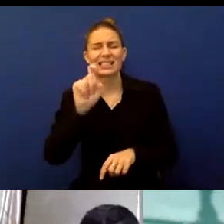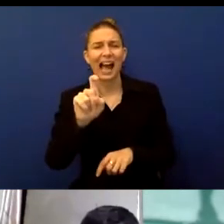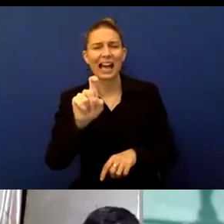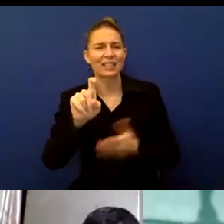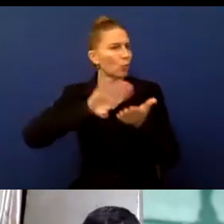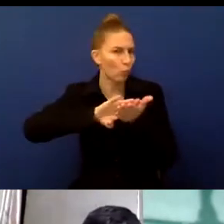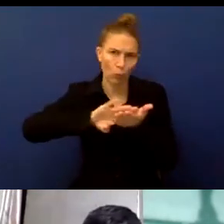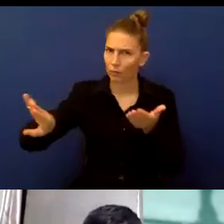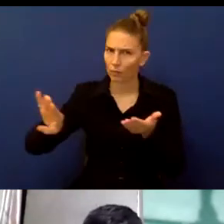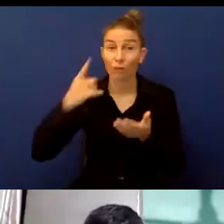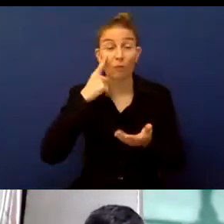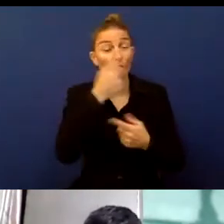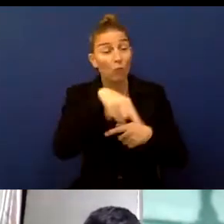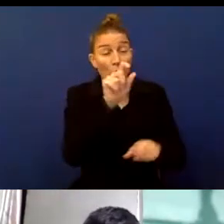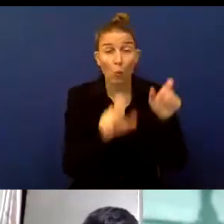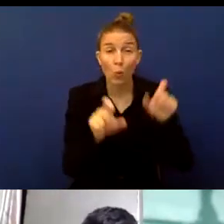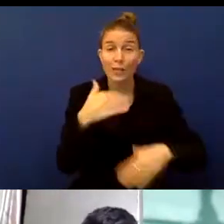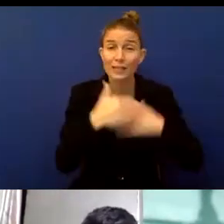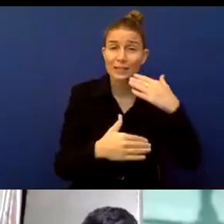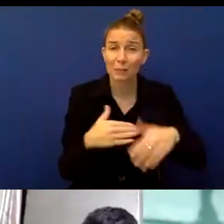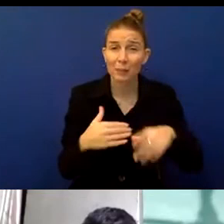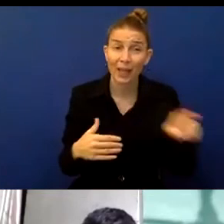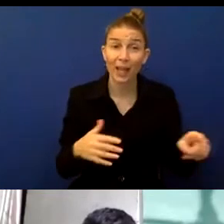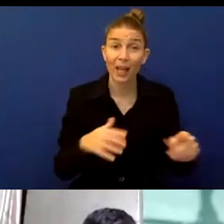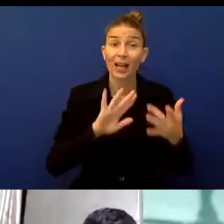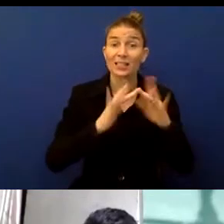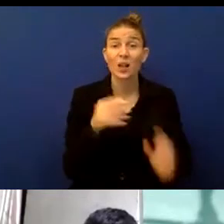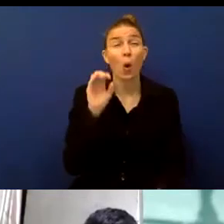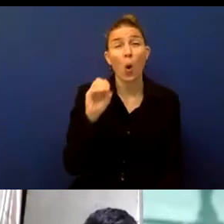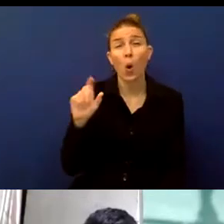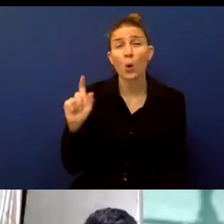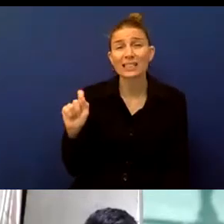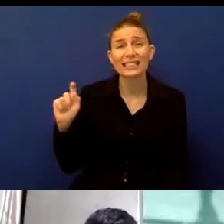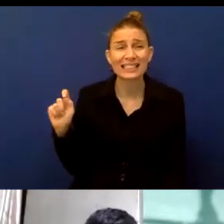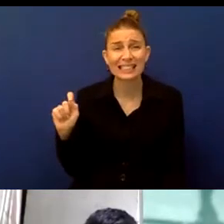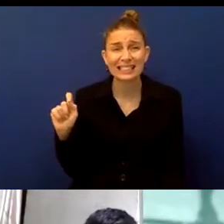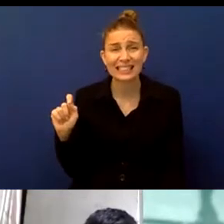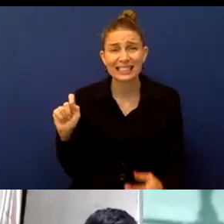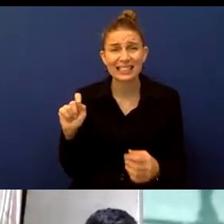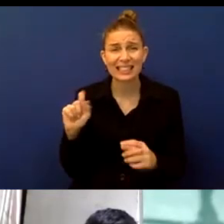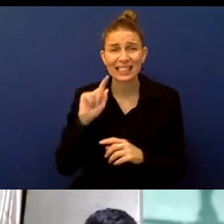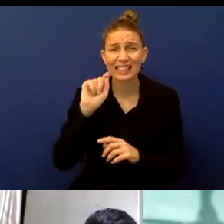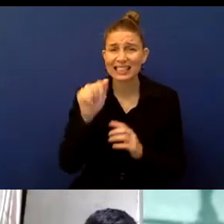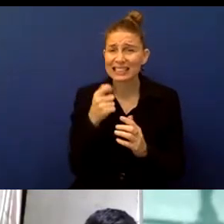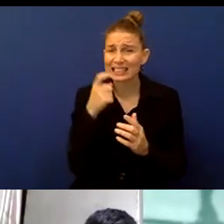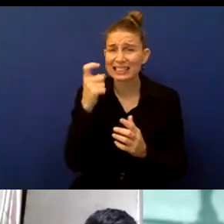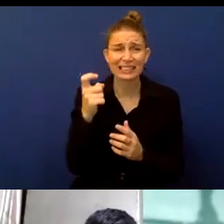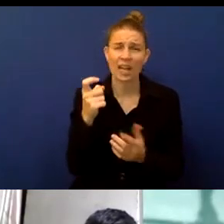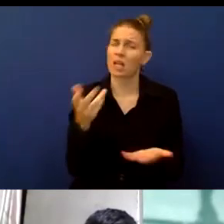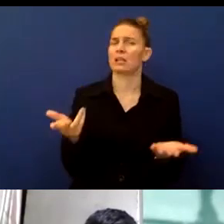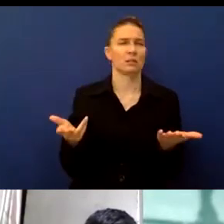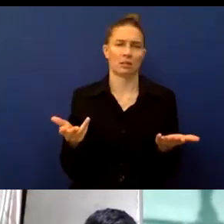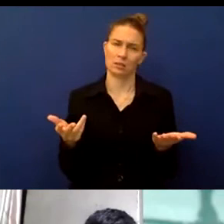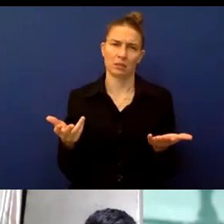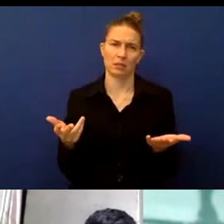to internet users. This, for example, the OTT tax is uncalled for, and they would have given us